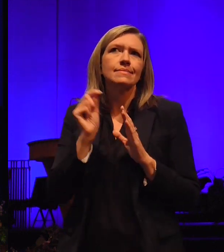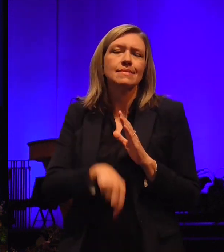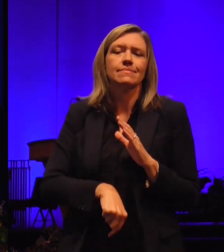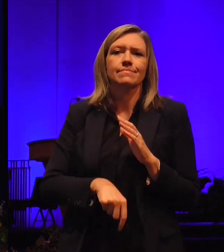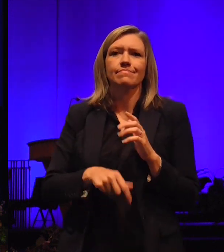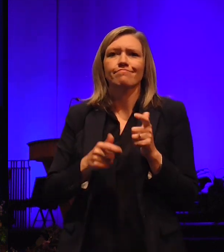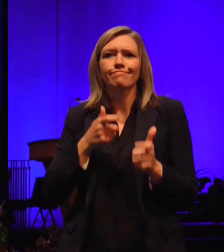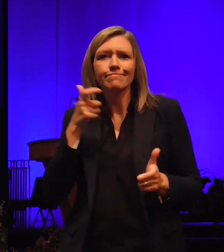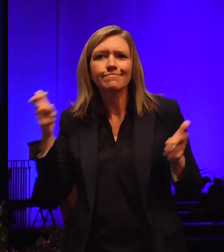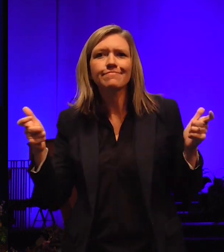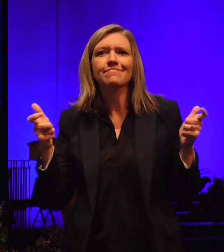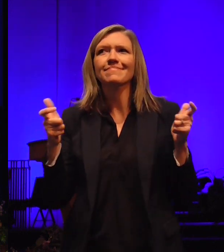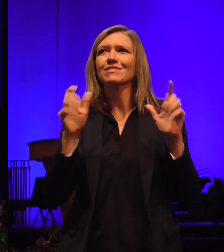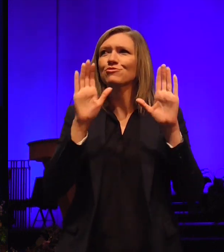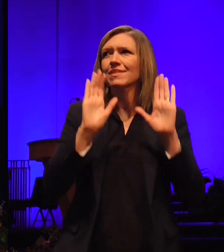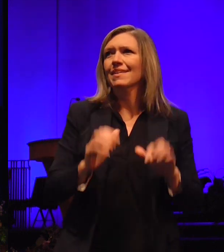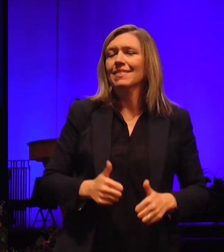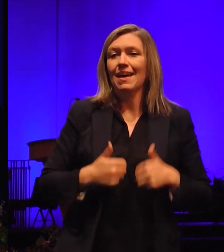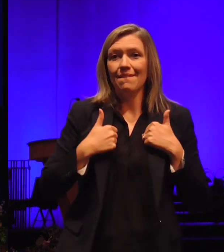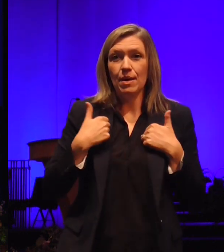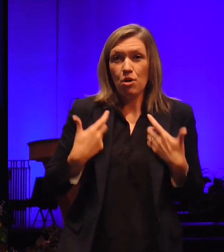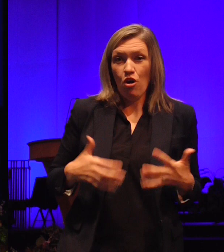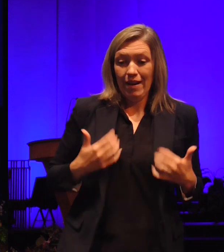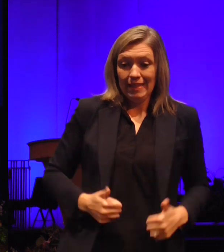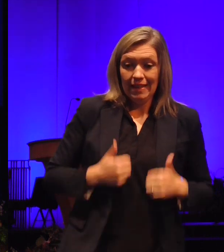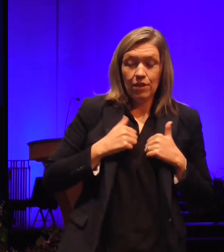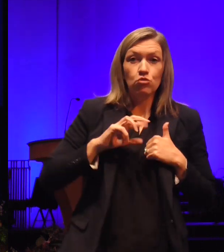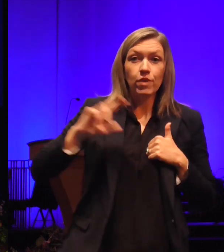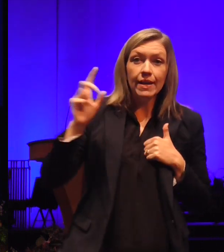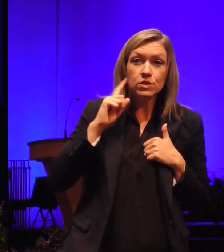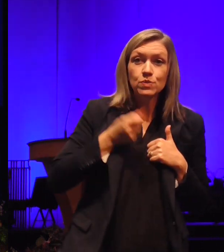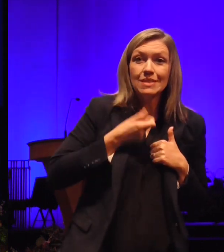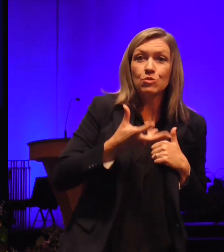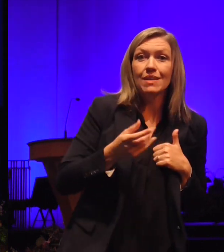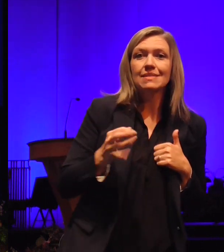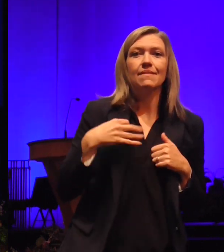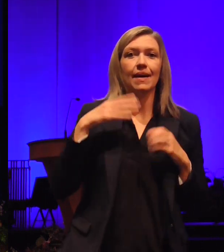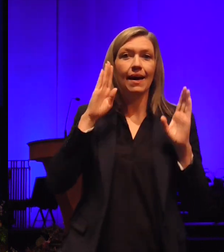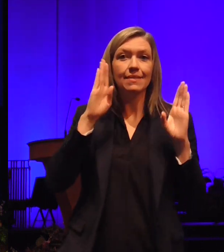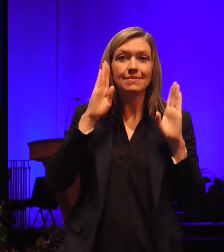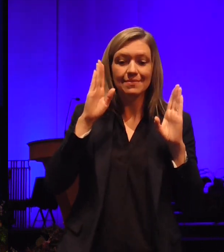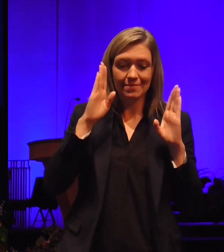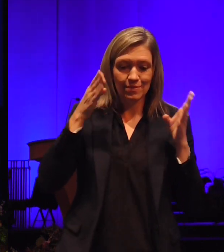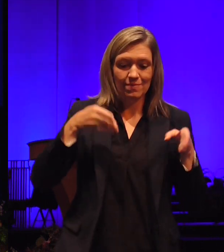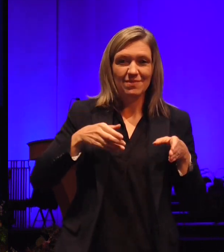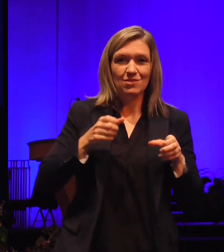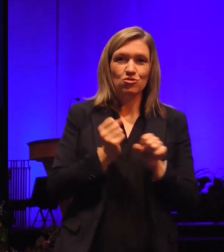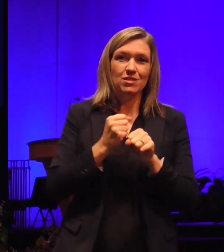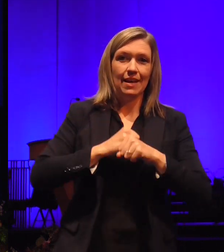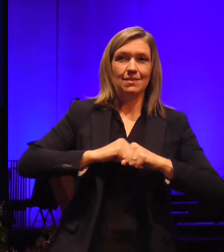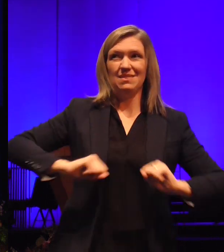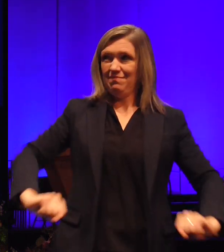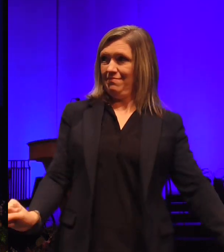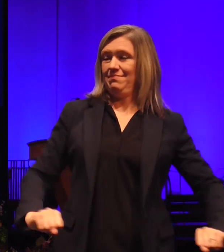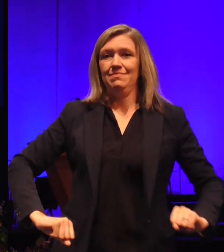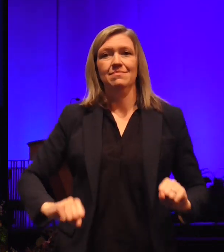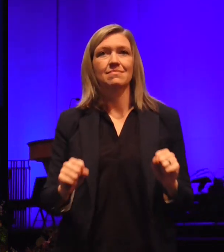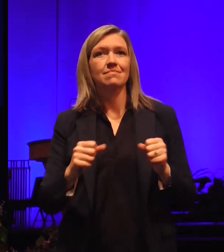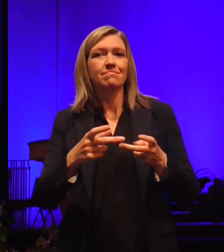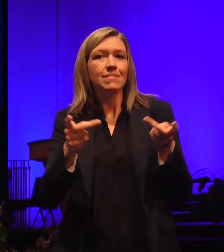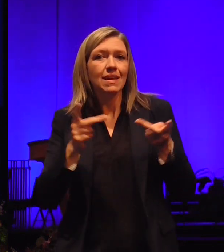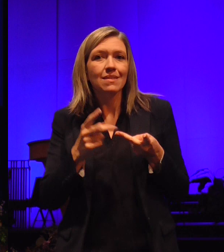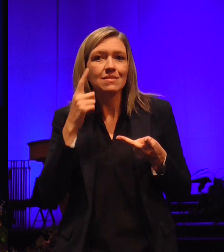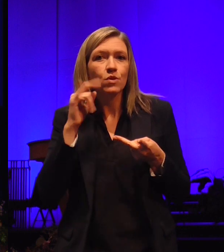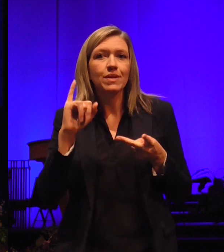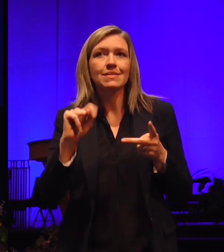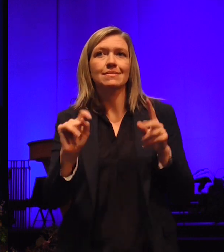would express in this life that I'm living if I would give it greater attention, if I would create room for it to come in and make